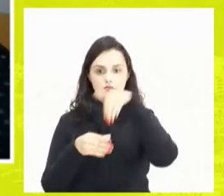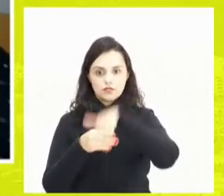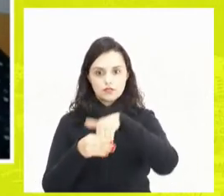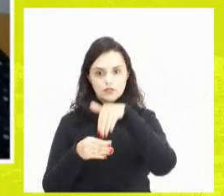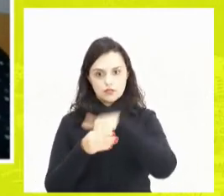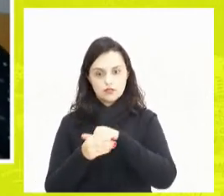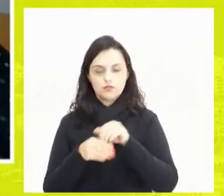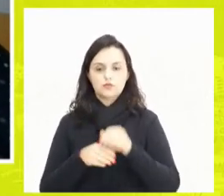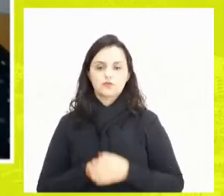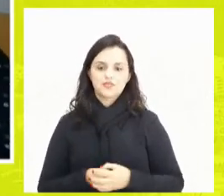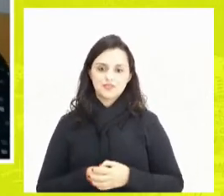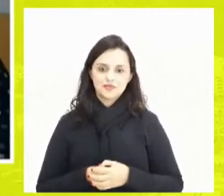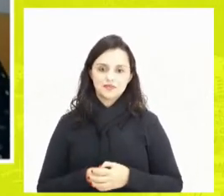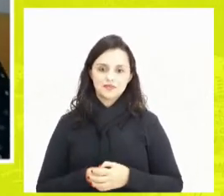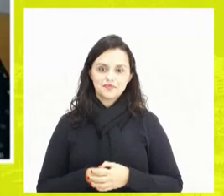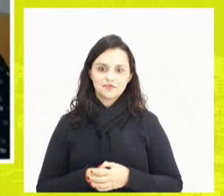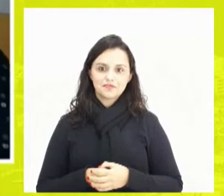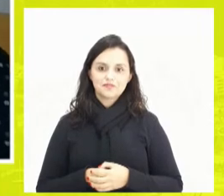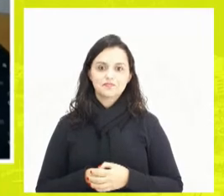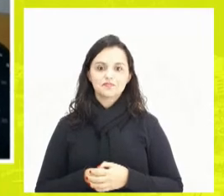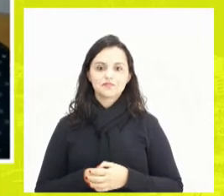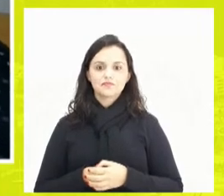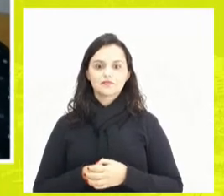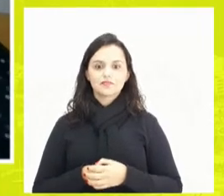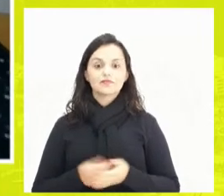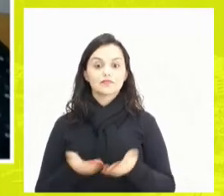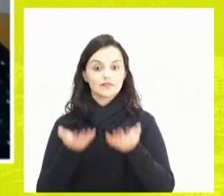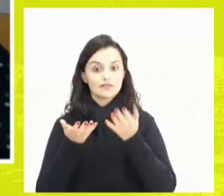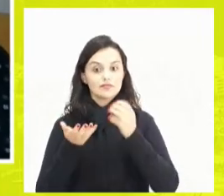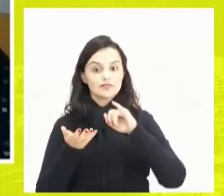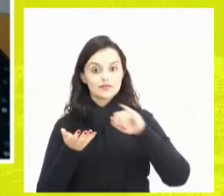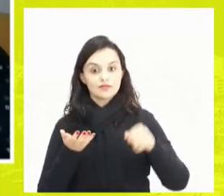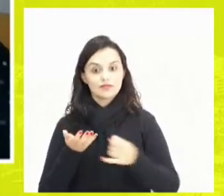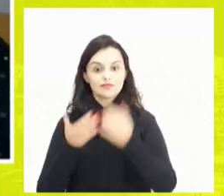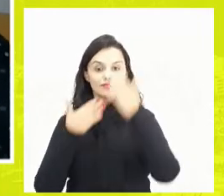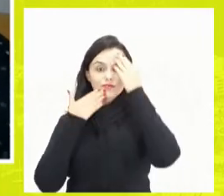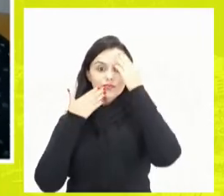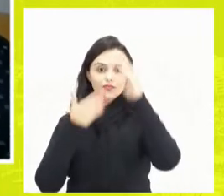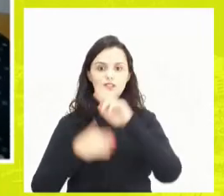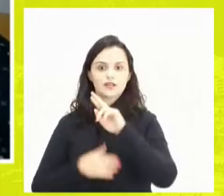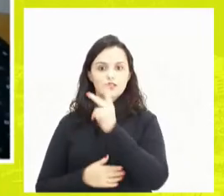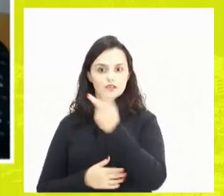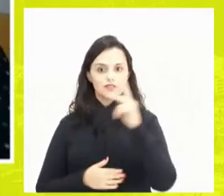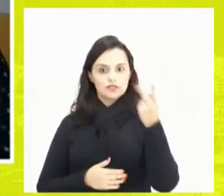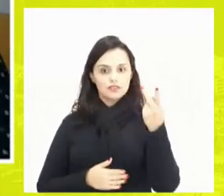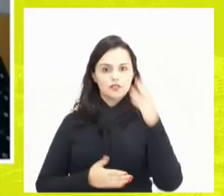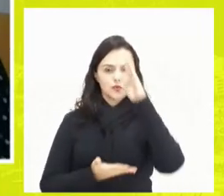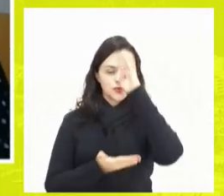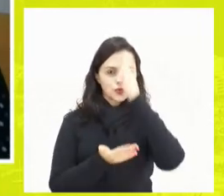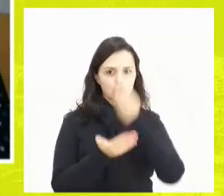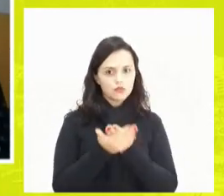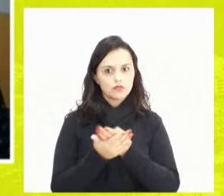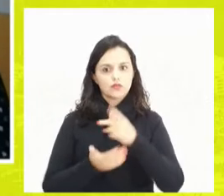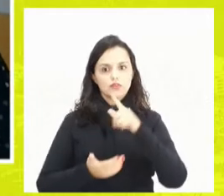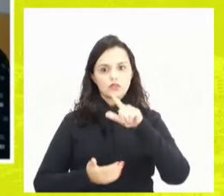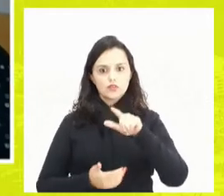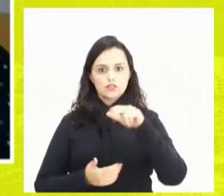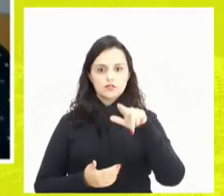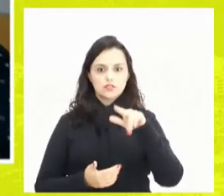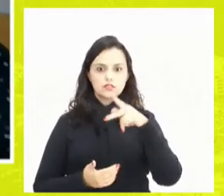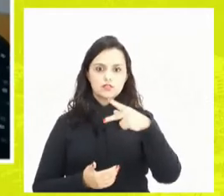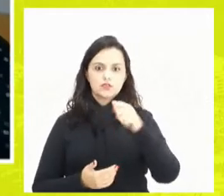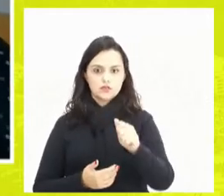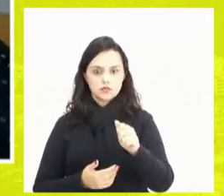several different fronts and loopers working to fight this information i want to thank hex hackers on relying on